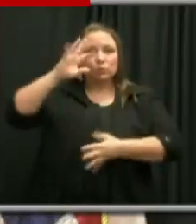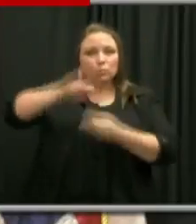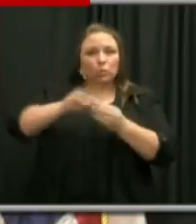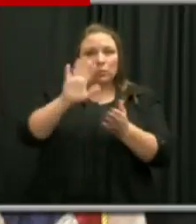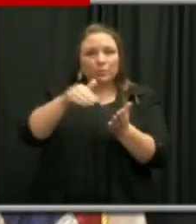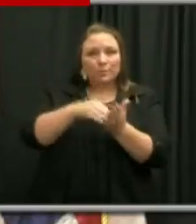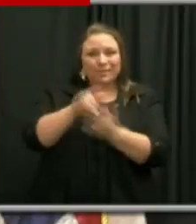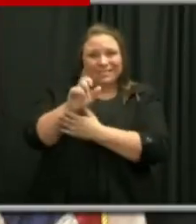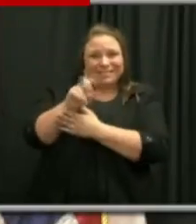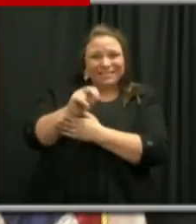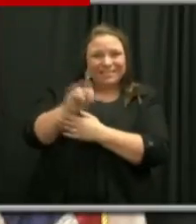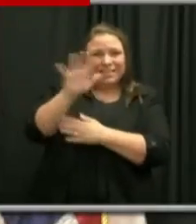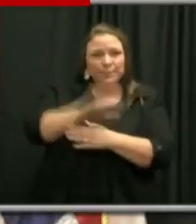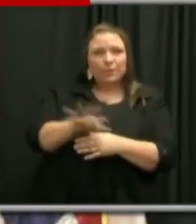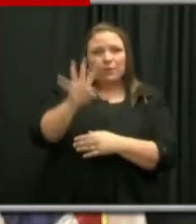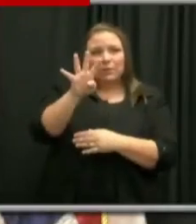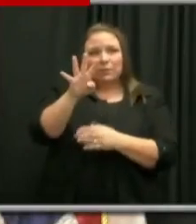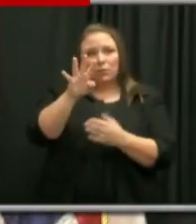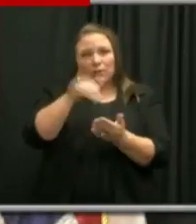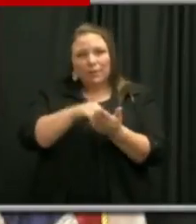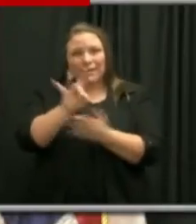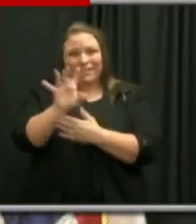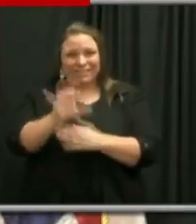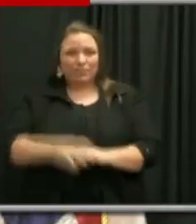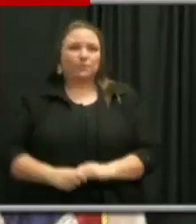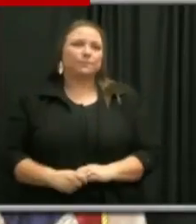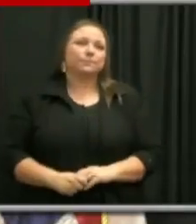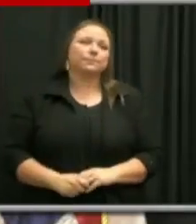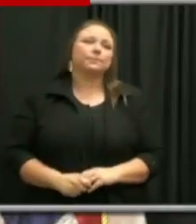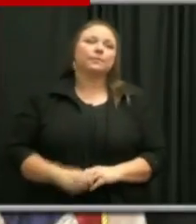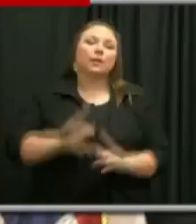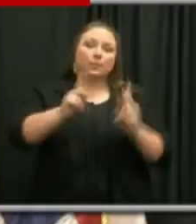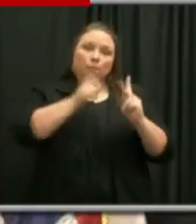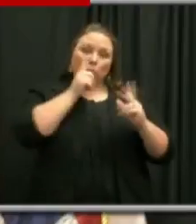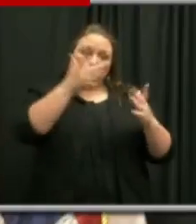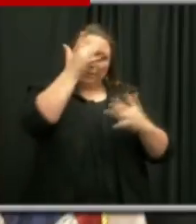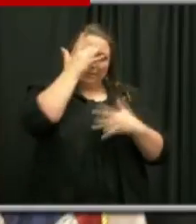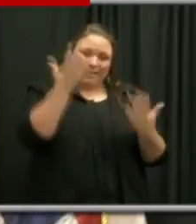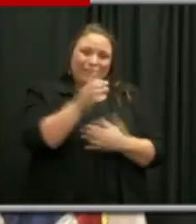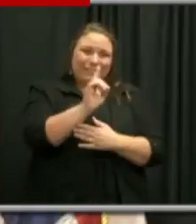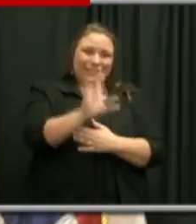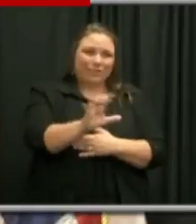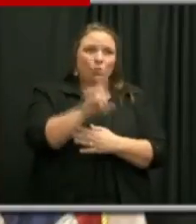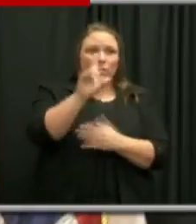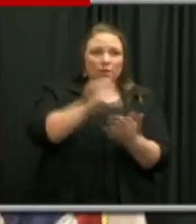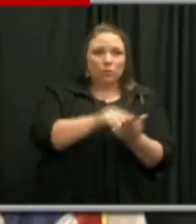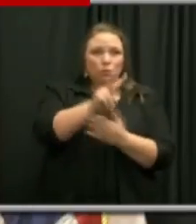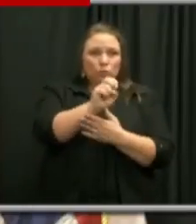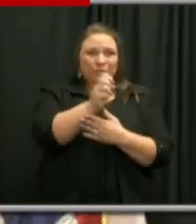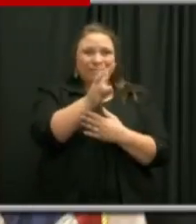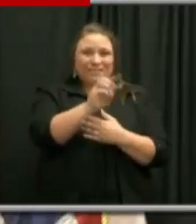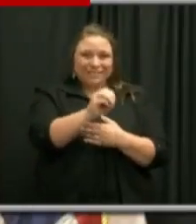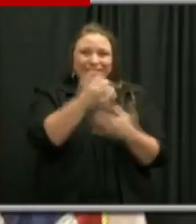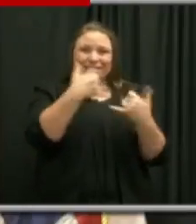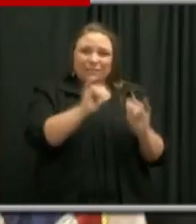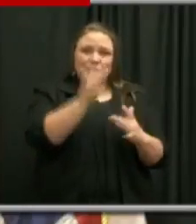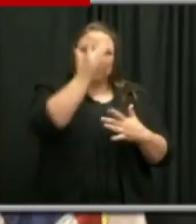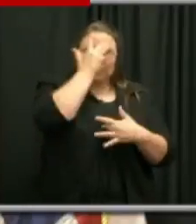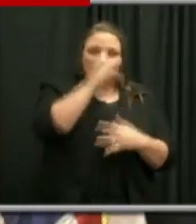to nearly 4,800. Of the Davidson County cases, 1,260 are currently active,